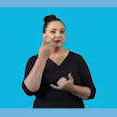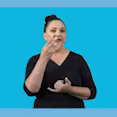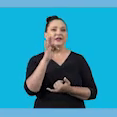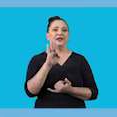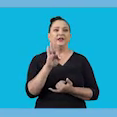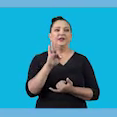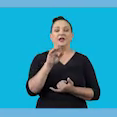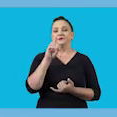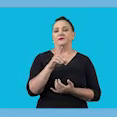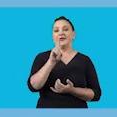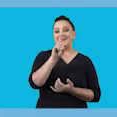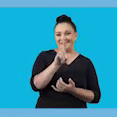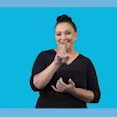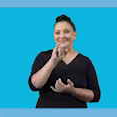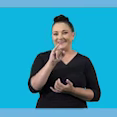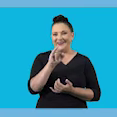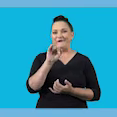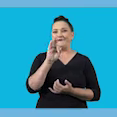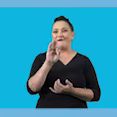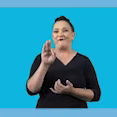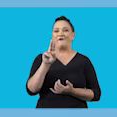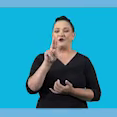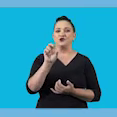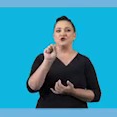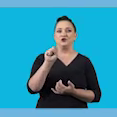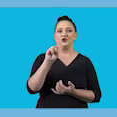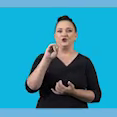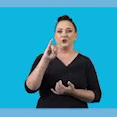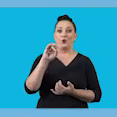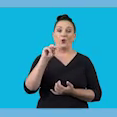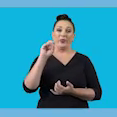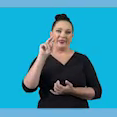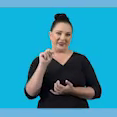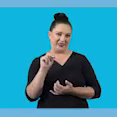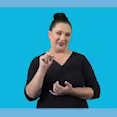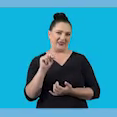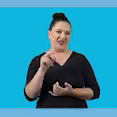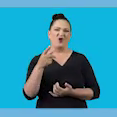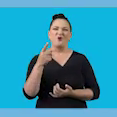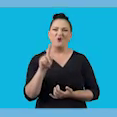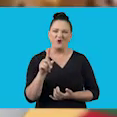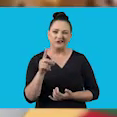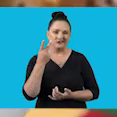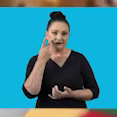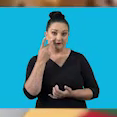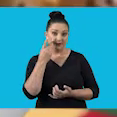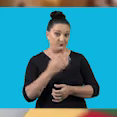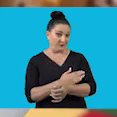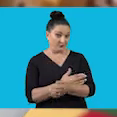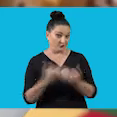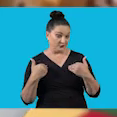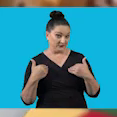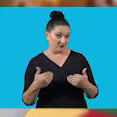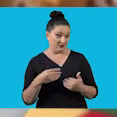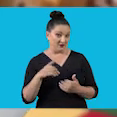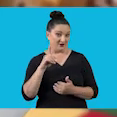on diffusion, whereby we're going to be looking at the rate of diffusion and the factors that are affecting diffusion. So, but then before we begin,